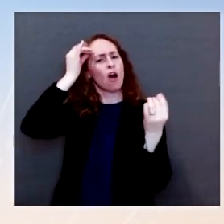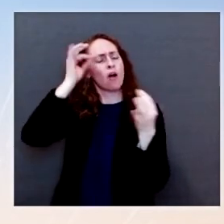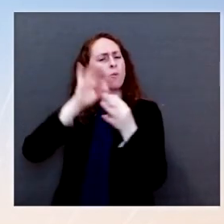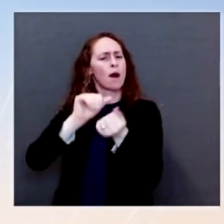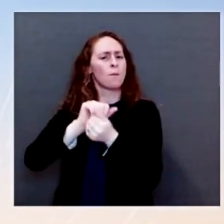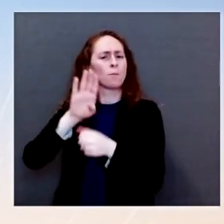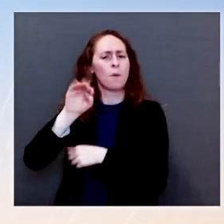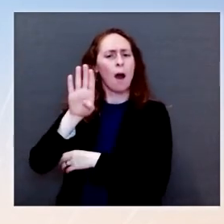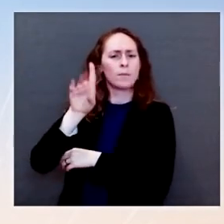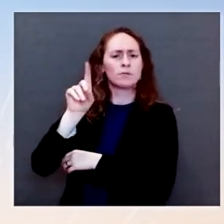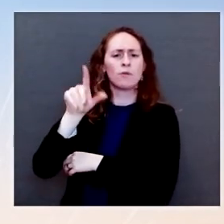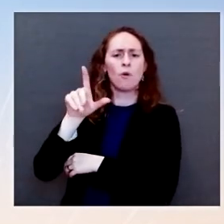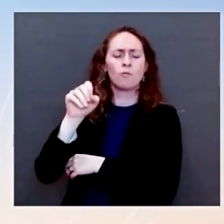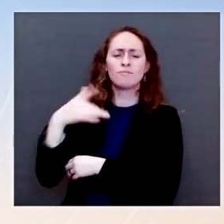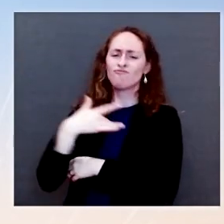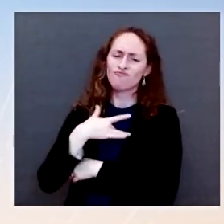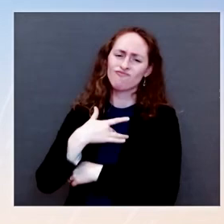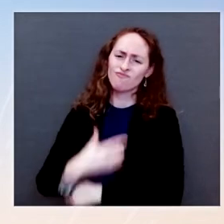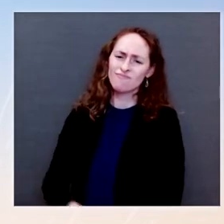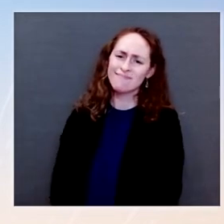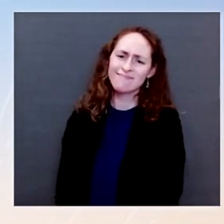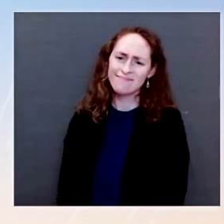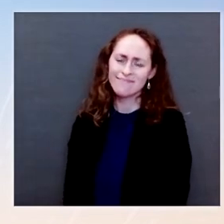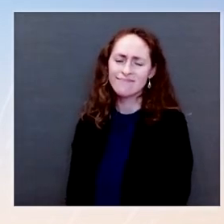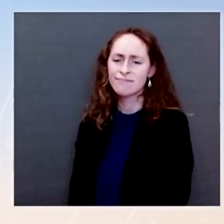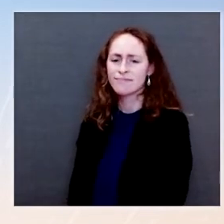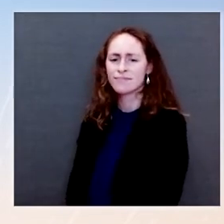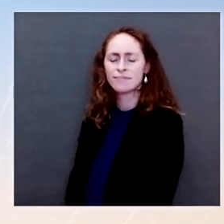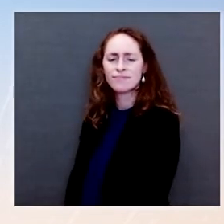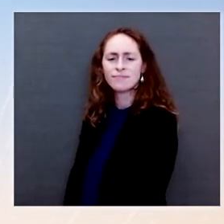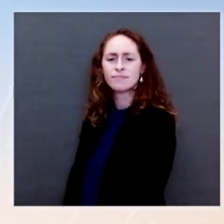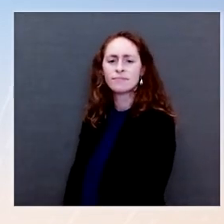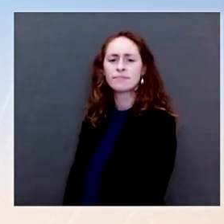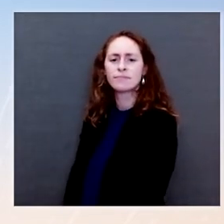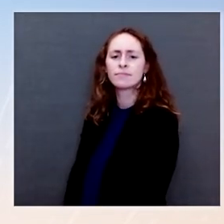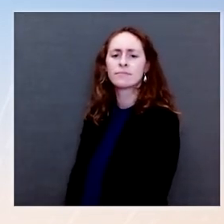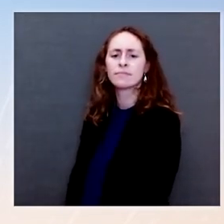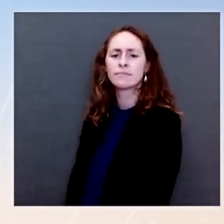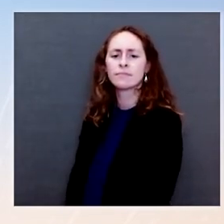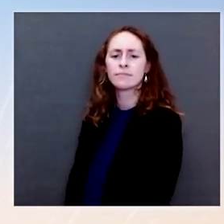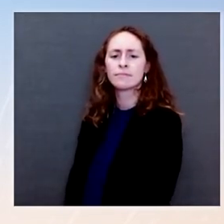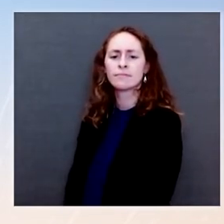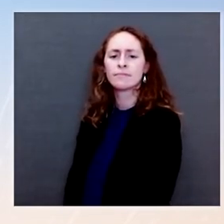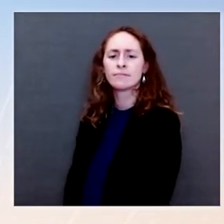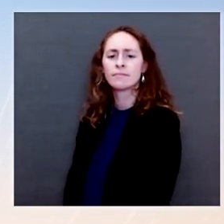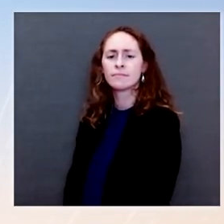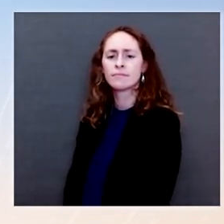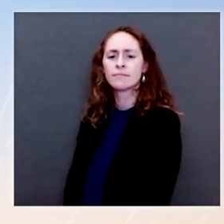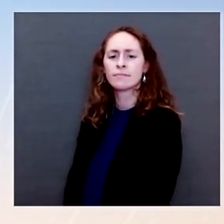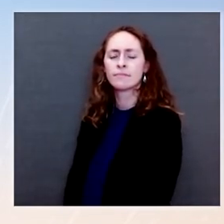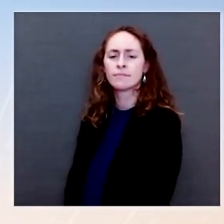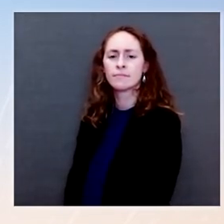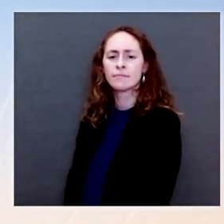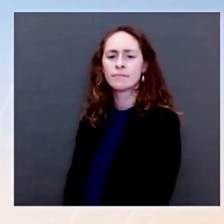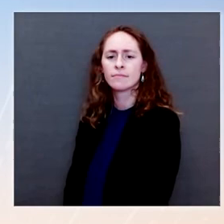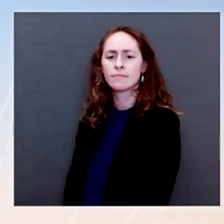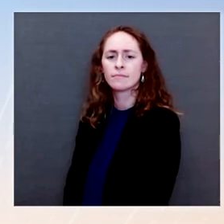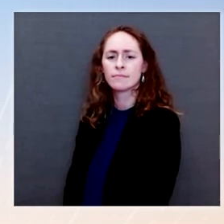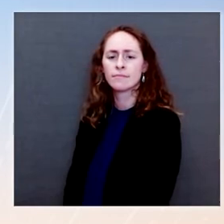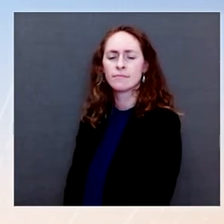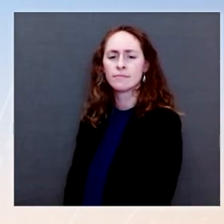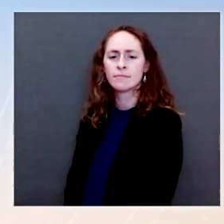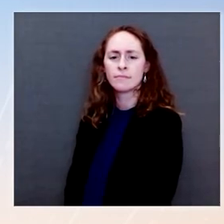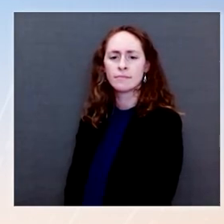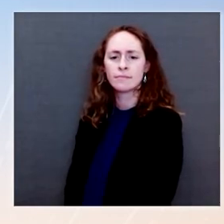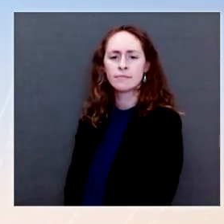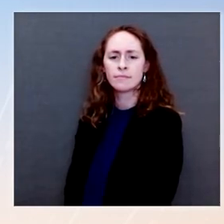presidents. Is that the White House message too? I think it is. I mean, our objective here is that this is an